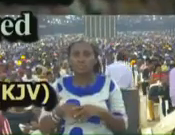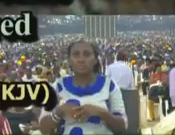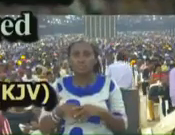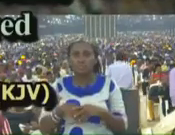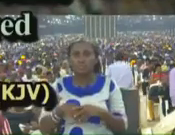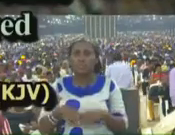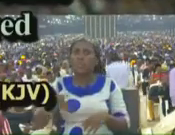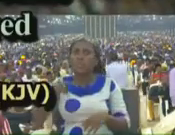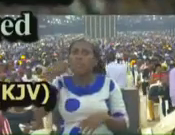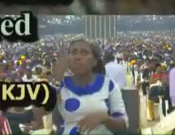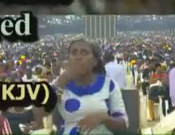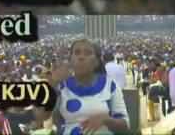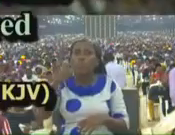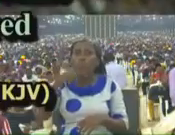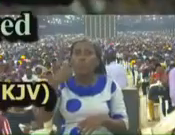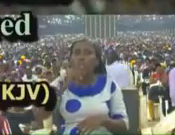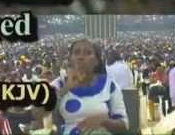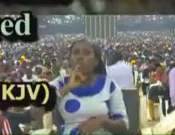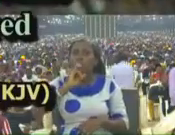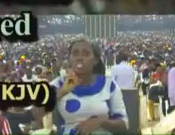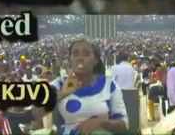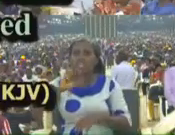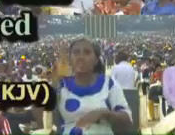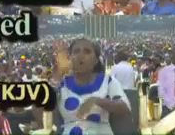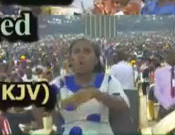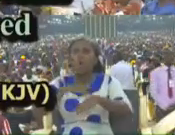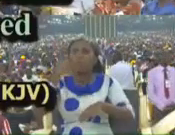who is on the Lord's side?